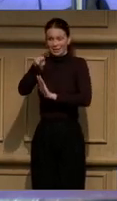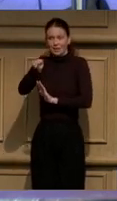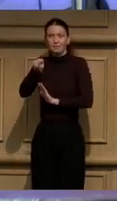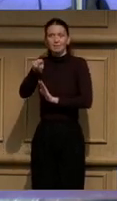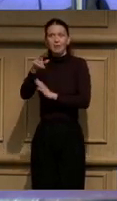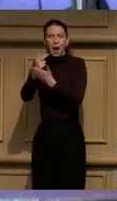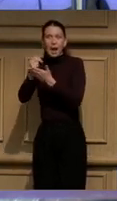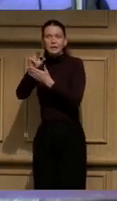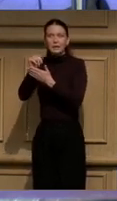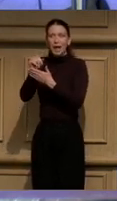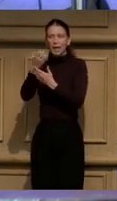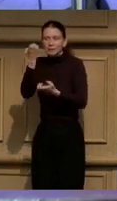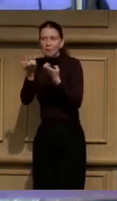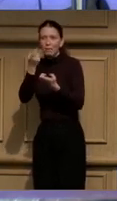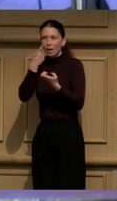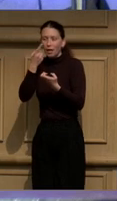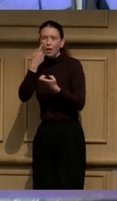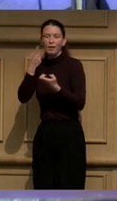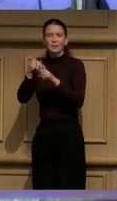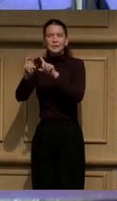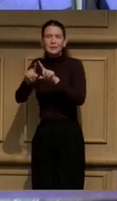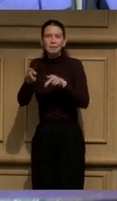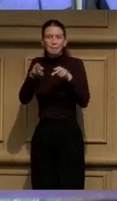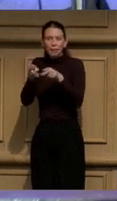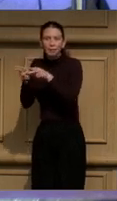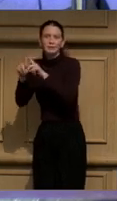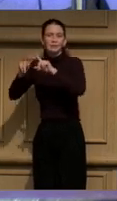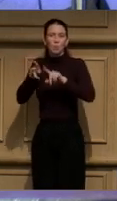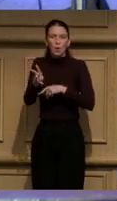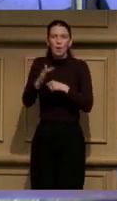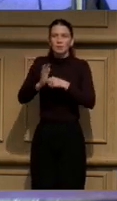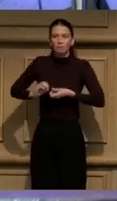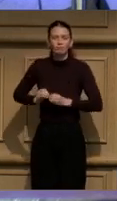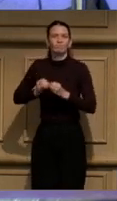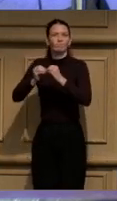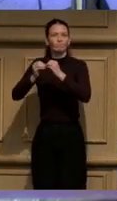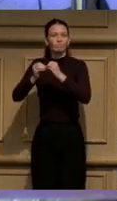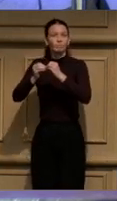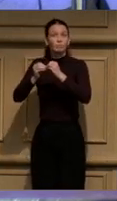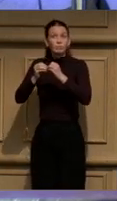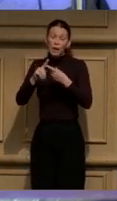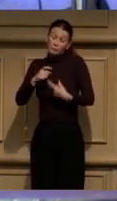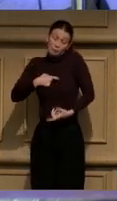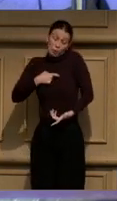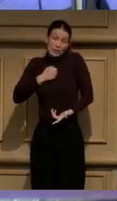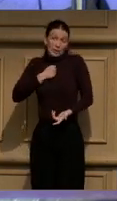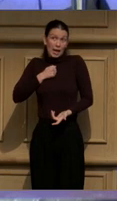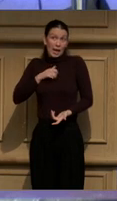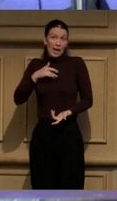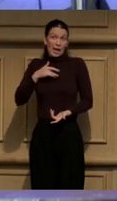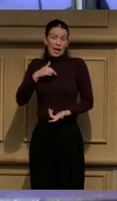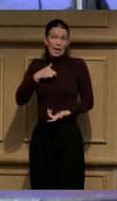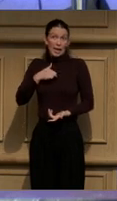new methods and formats of filmmaking. And also, like, personally, I really